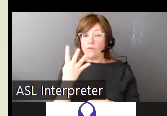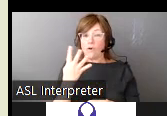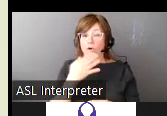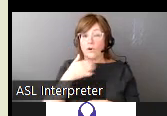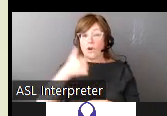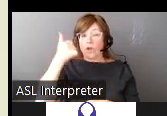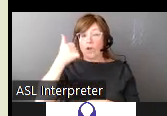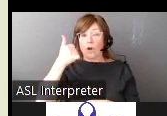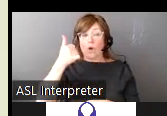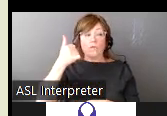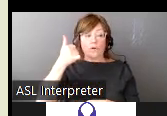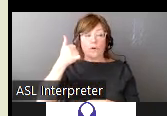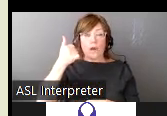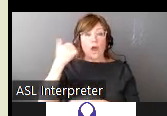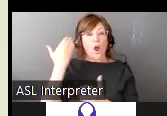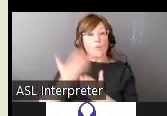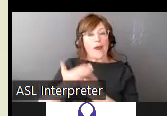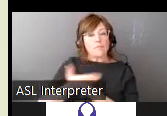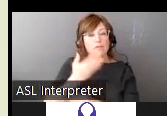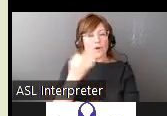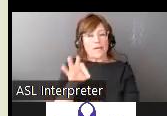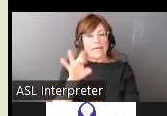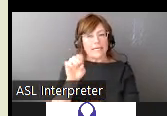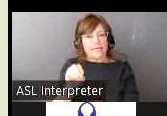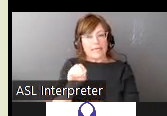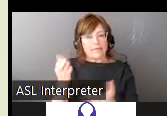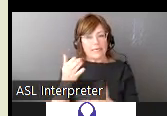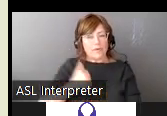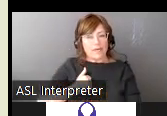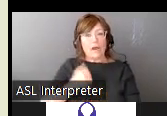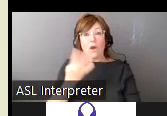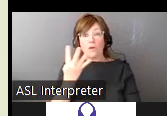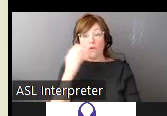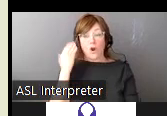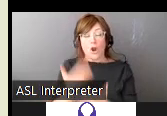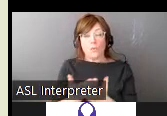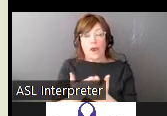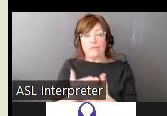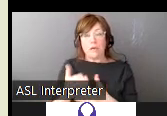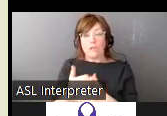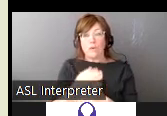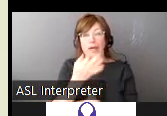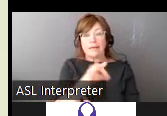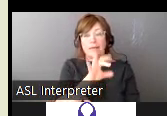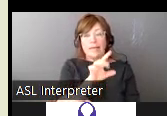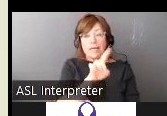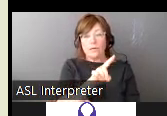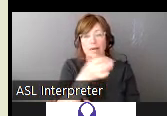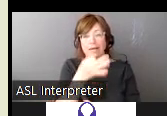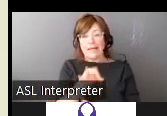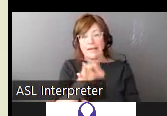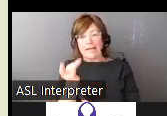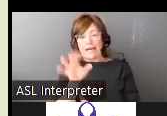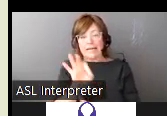arrived before 1980, 4 arrived between 1981 and 1999, and the remaining